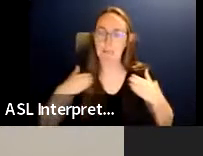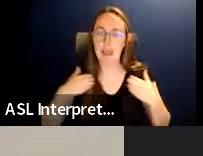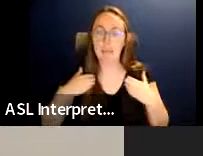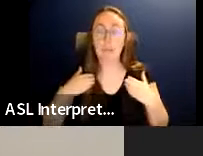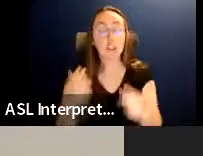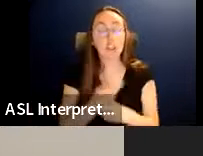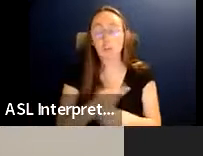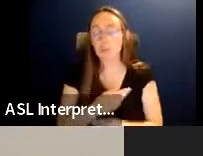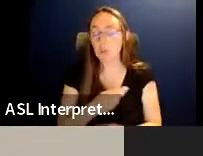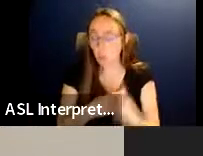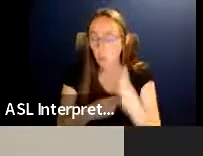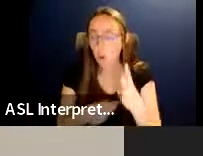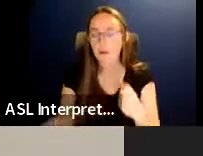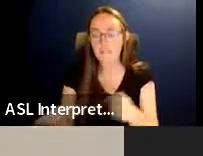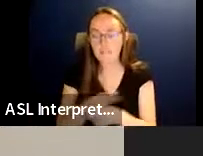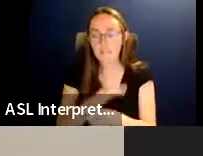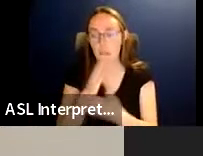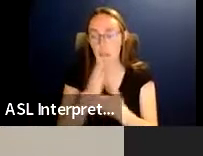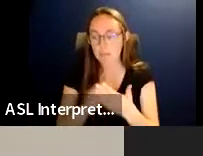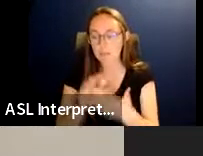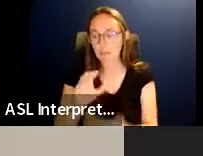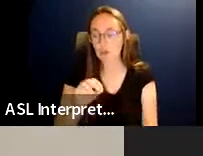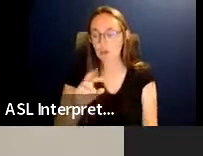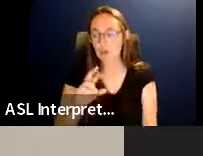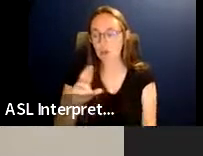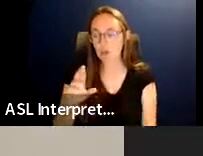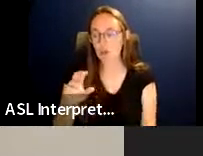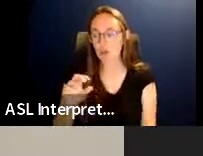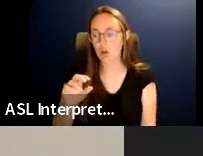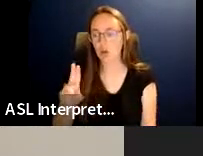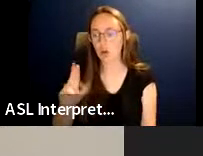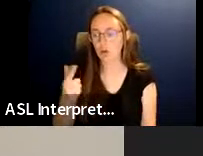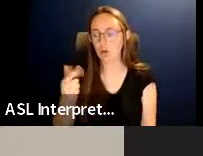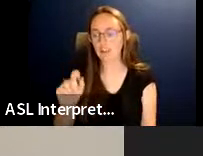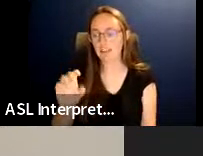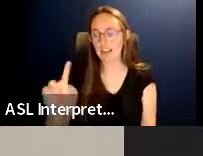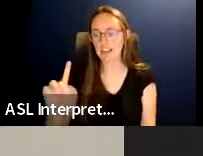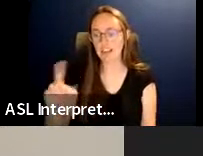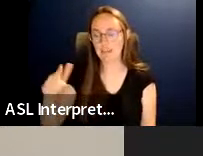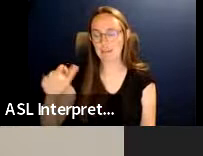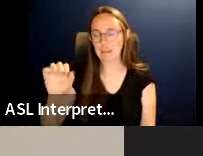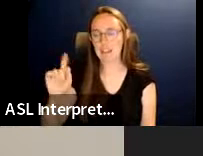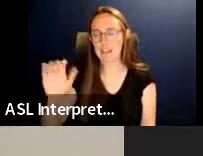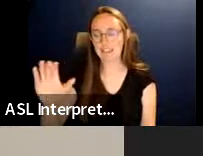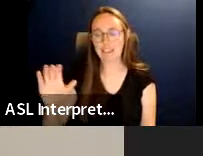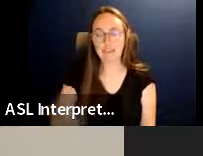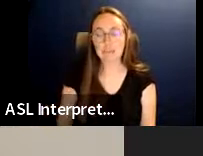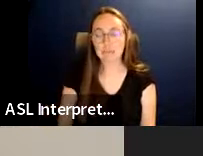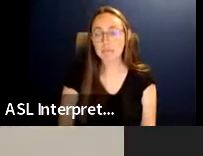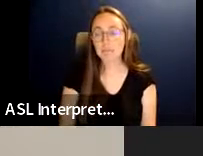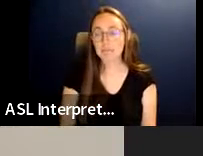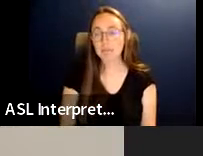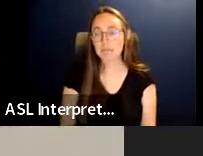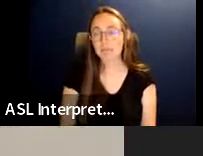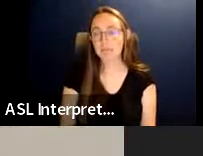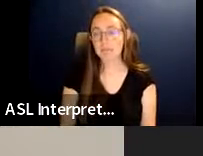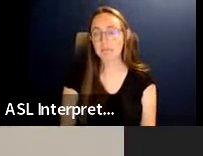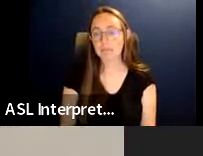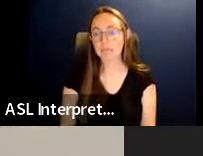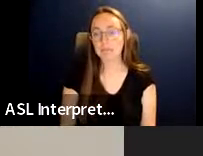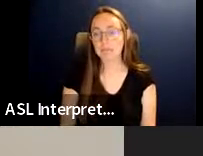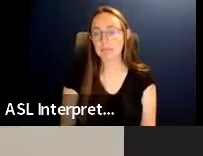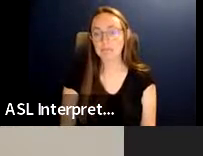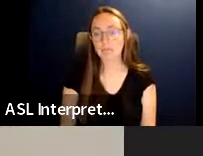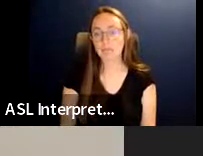piece of corrugated plastic. The other thing I like about this project was doing away